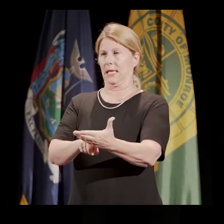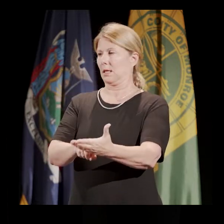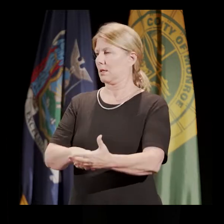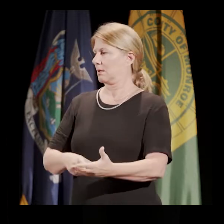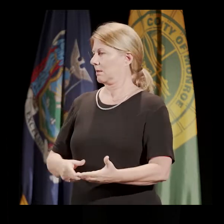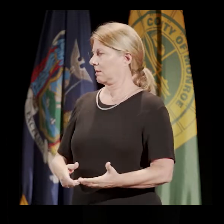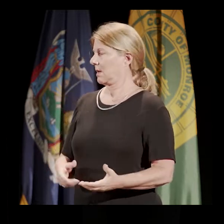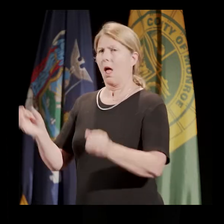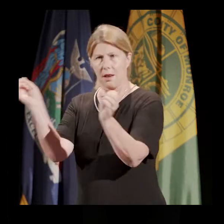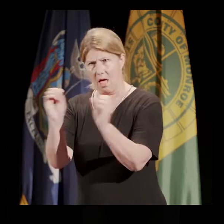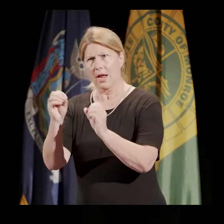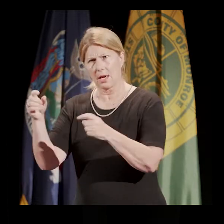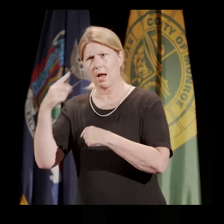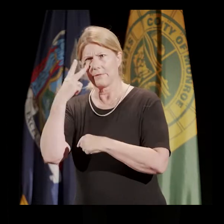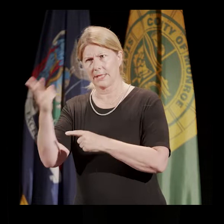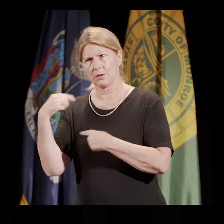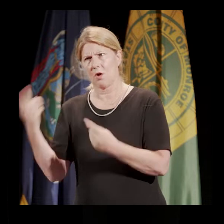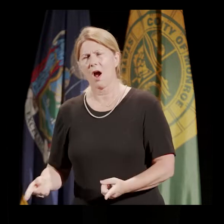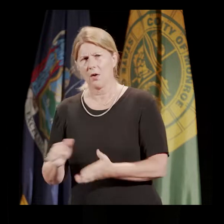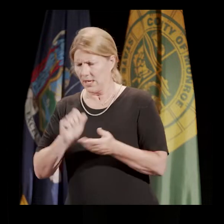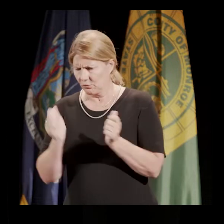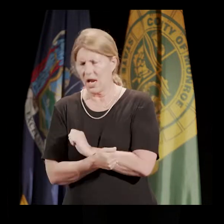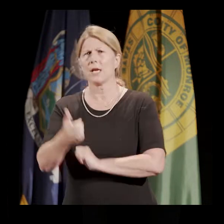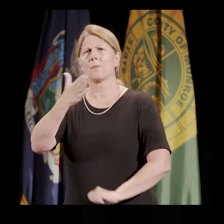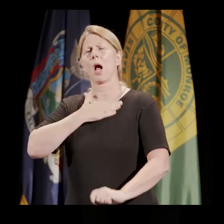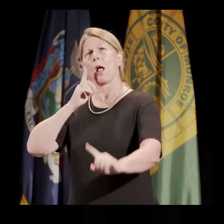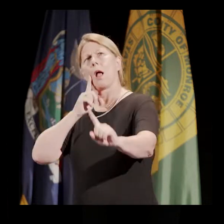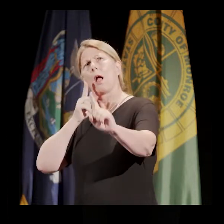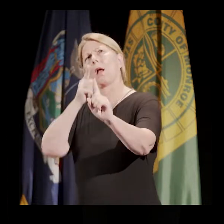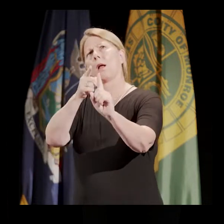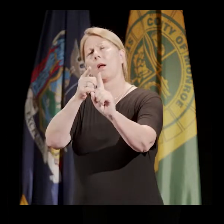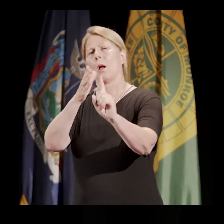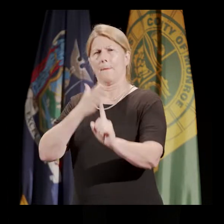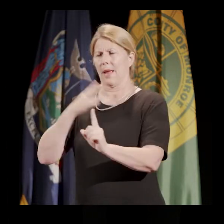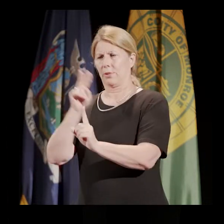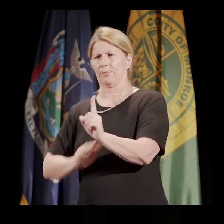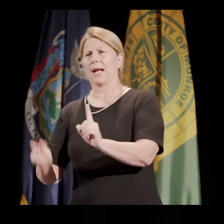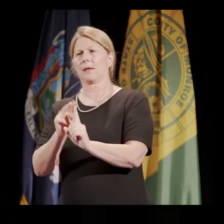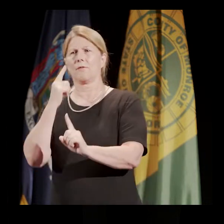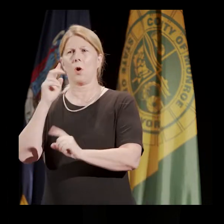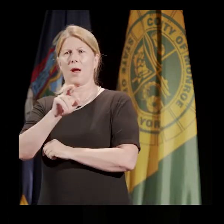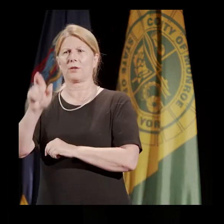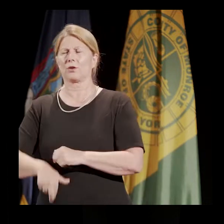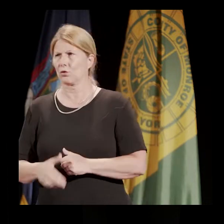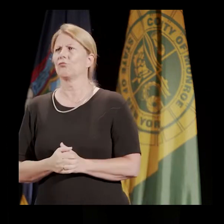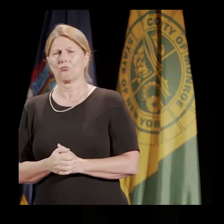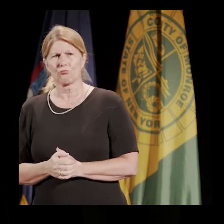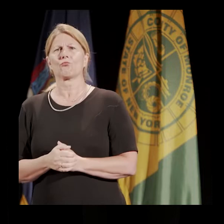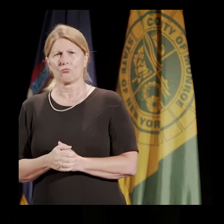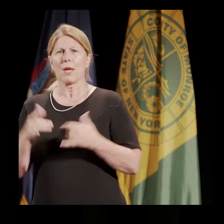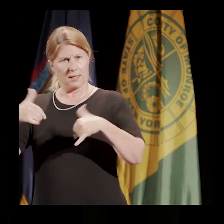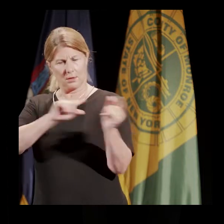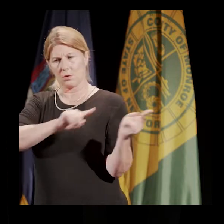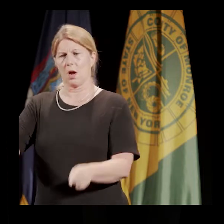nothing I have seen so far has altered my outlook for Rochester's future. I tell people I still come to work every day with a spirit